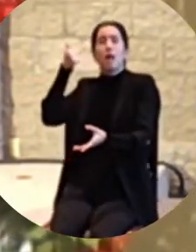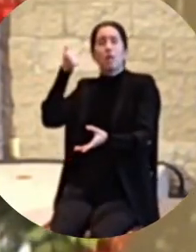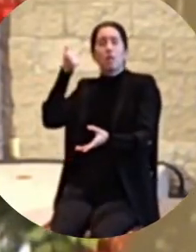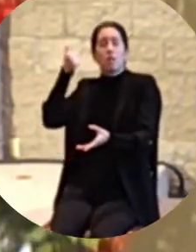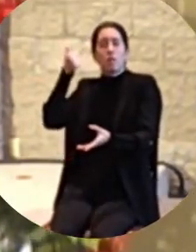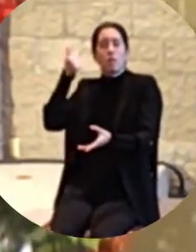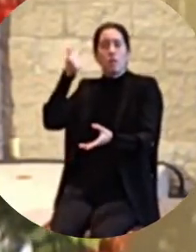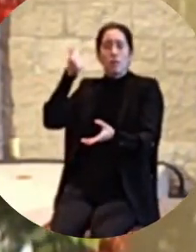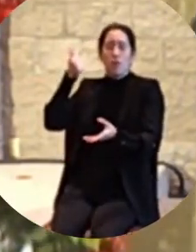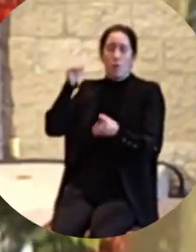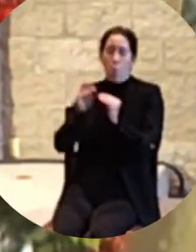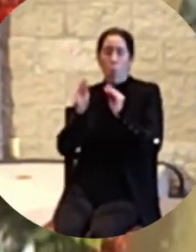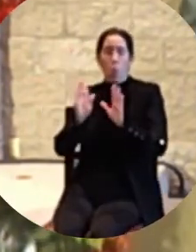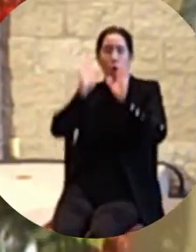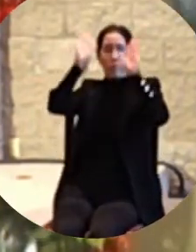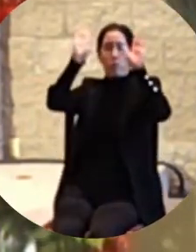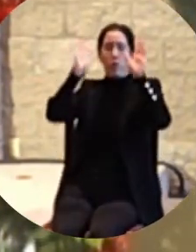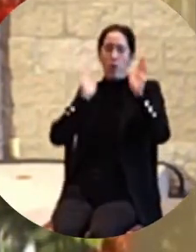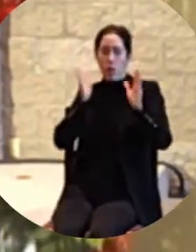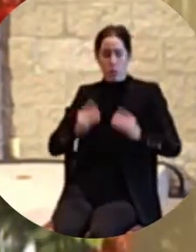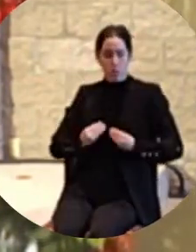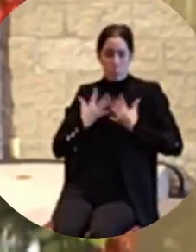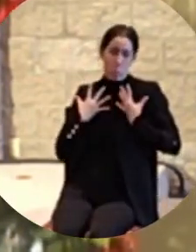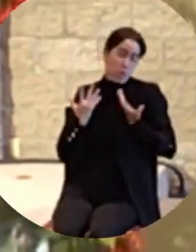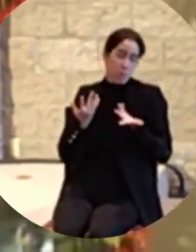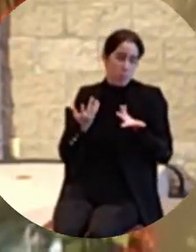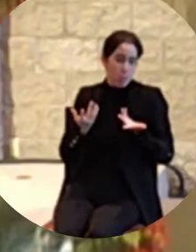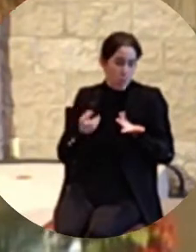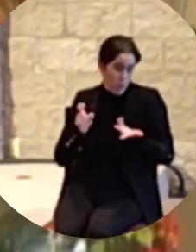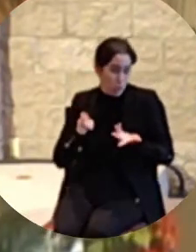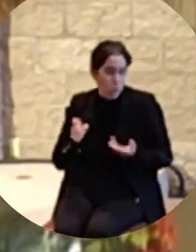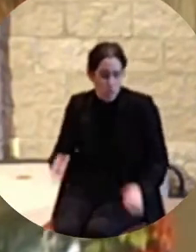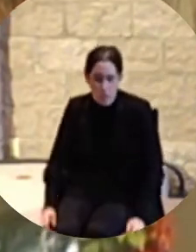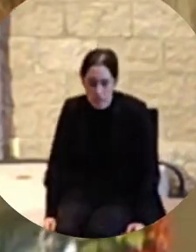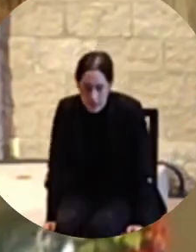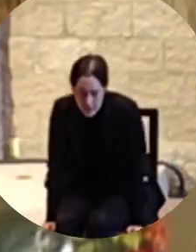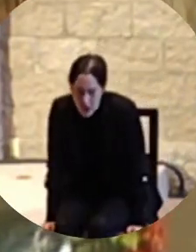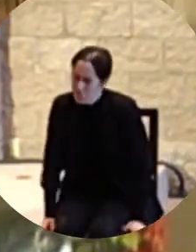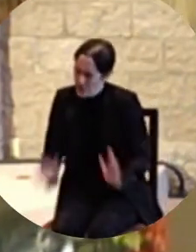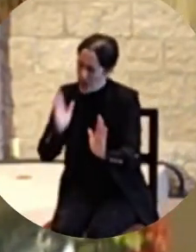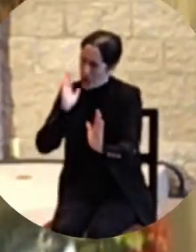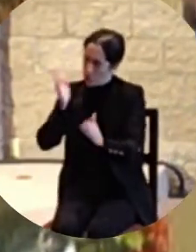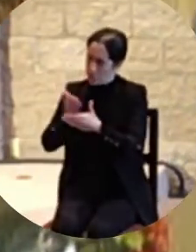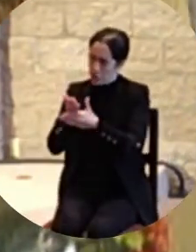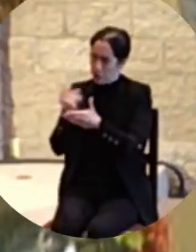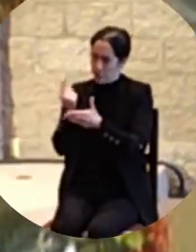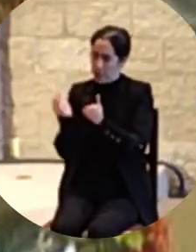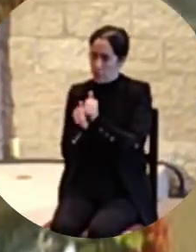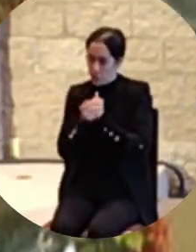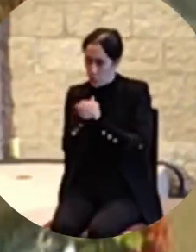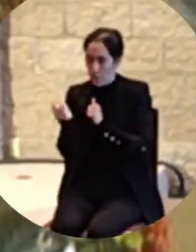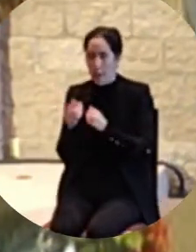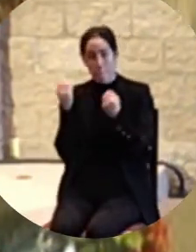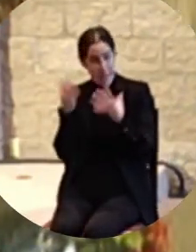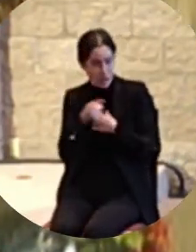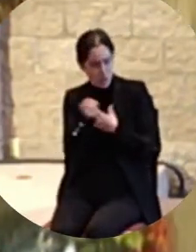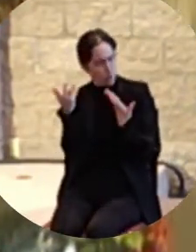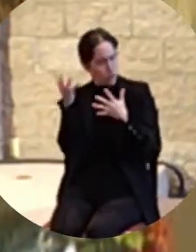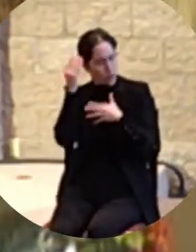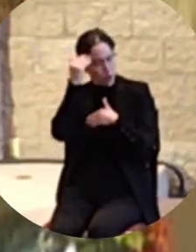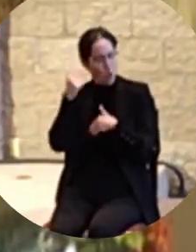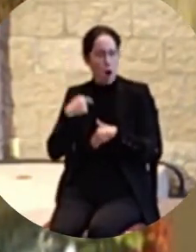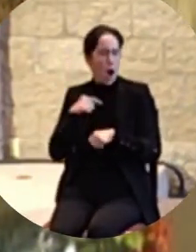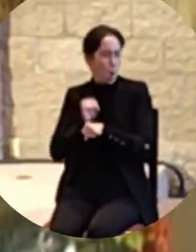Been with you for a while, but I'll share a story with you. My first career, as you know, many of you know, that I was in the retail industry for many years.